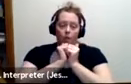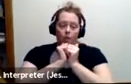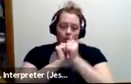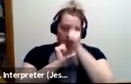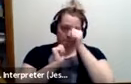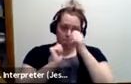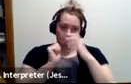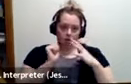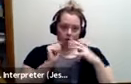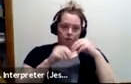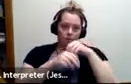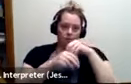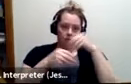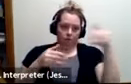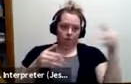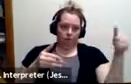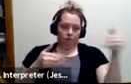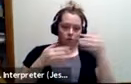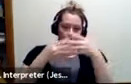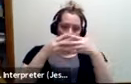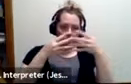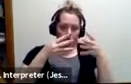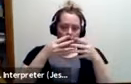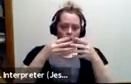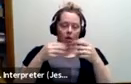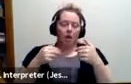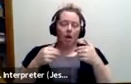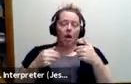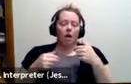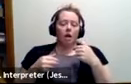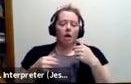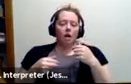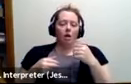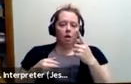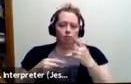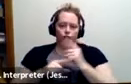were, I was assaulted by, or sexually assaulted by a guard.